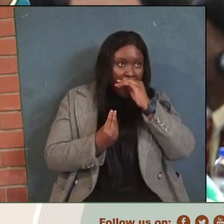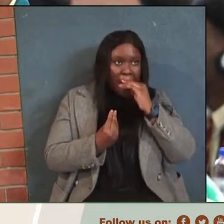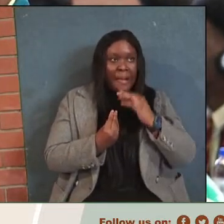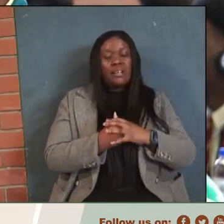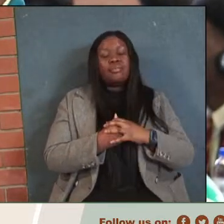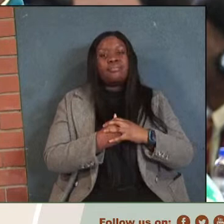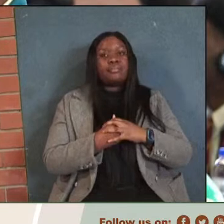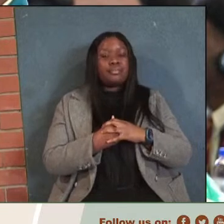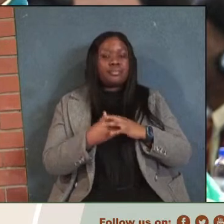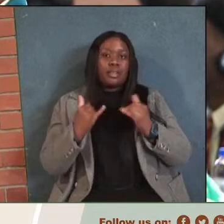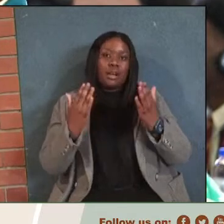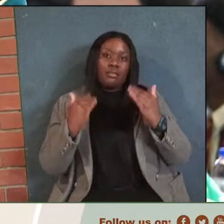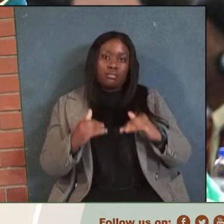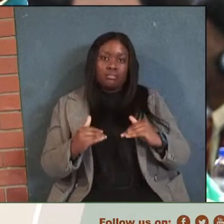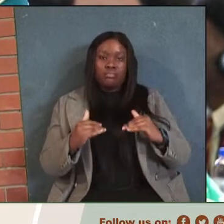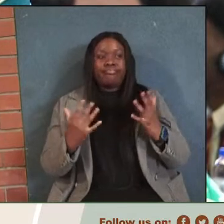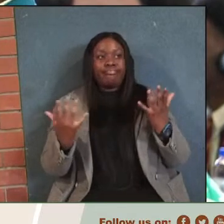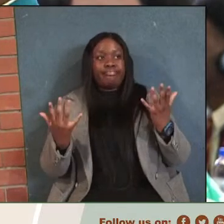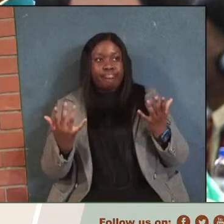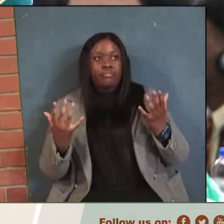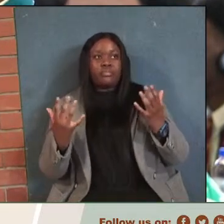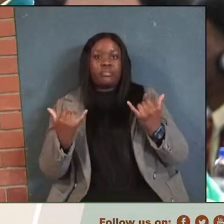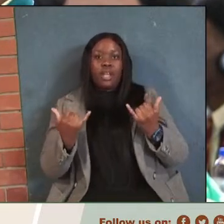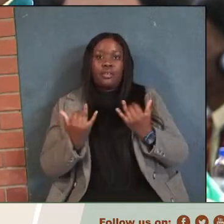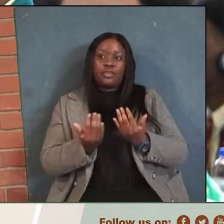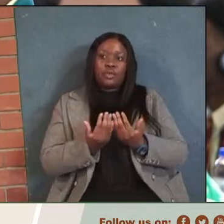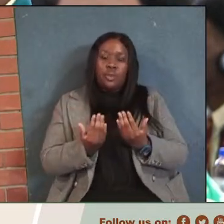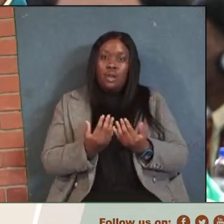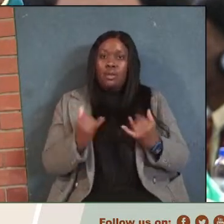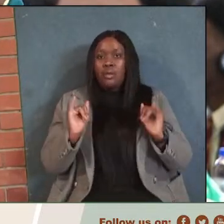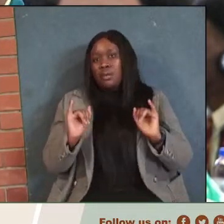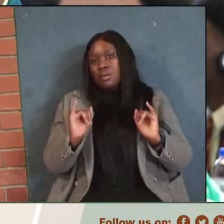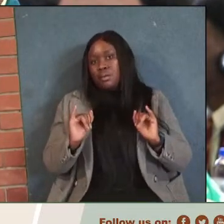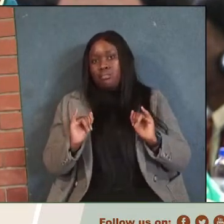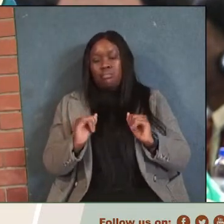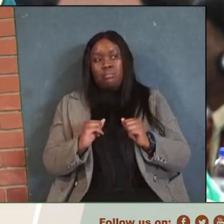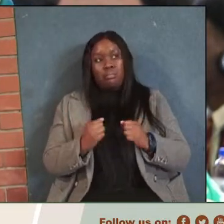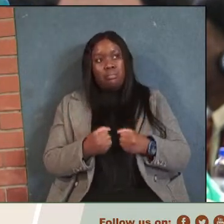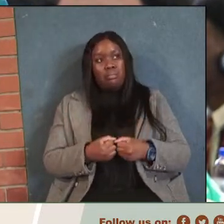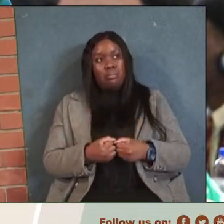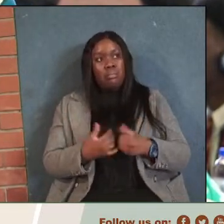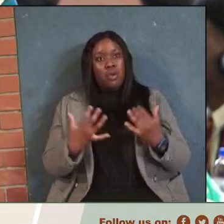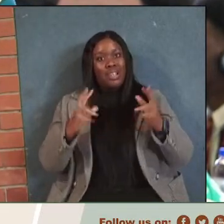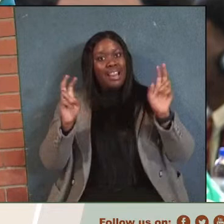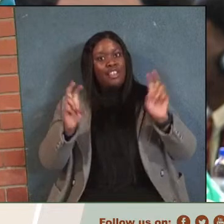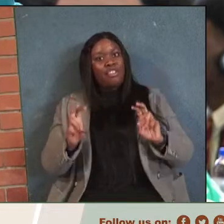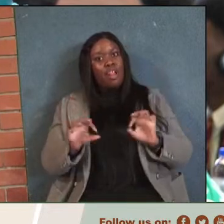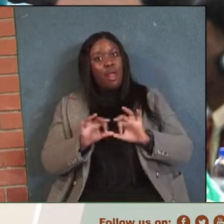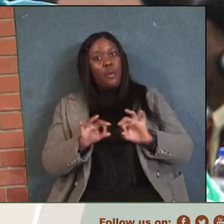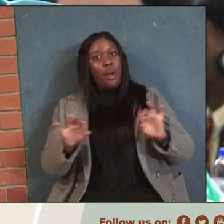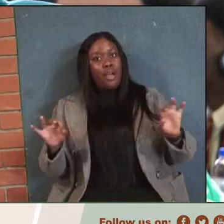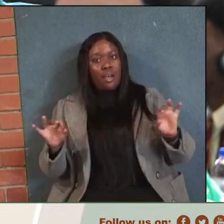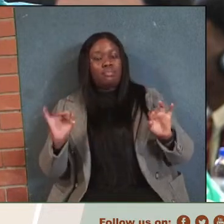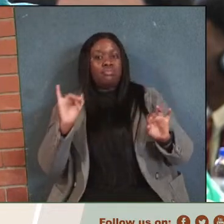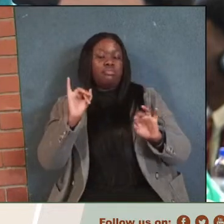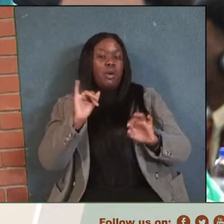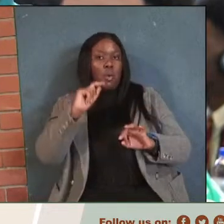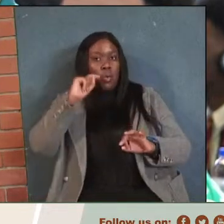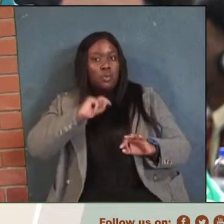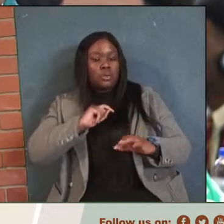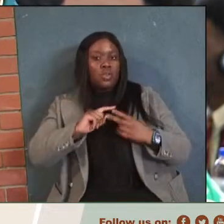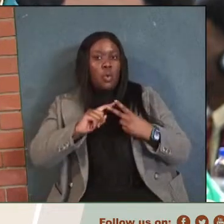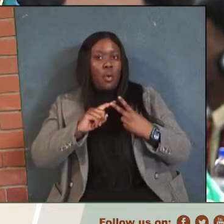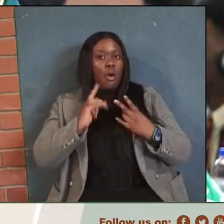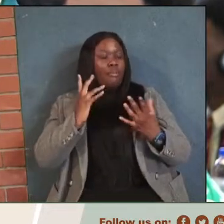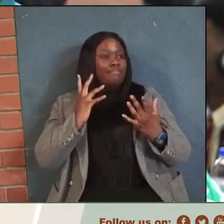moving to electric failures. Schools experience issues with outdated or faulty electrical wiring. How can learning and teaching